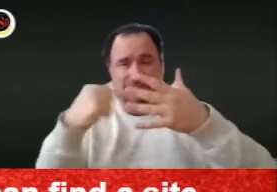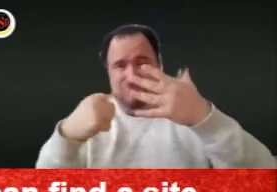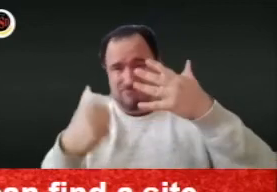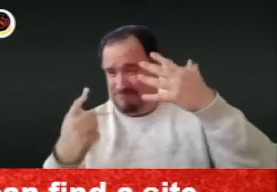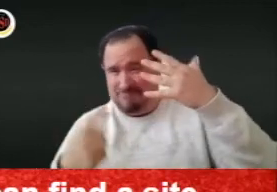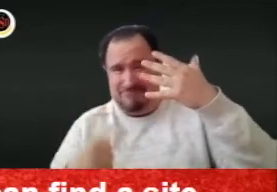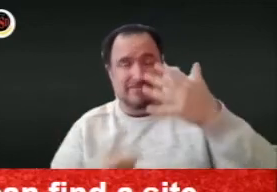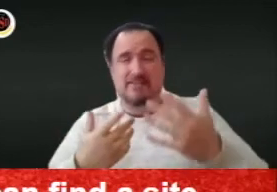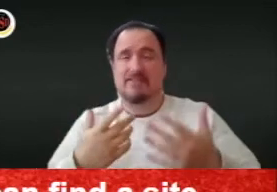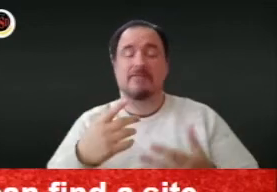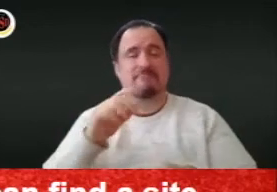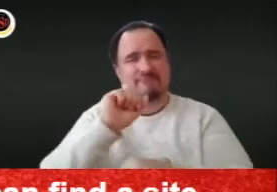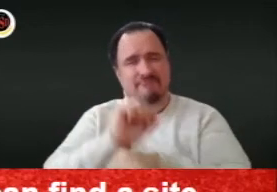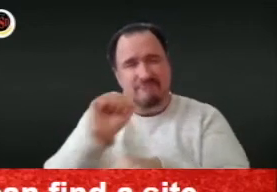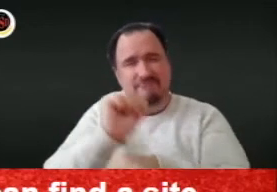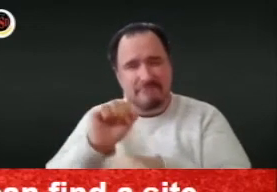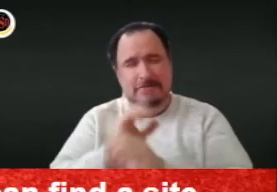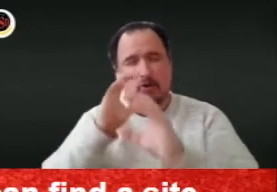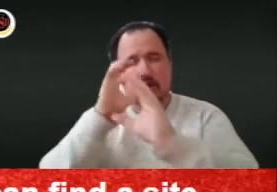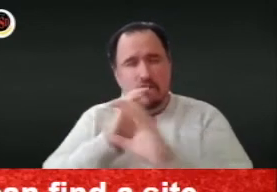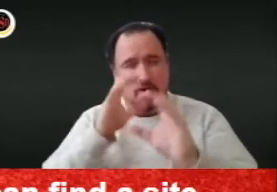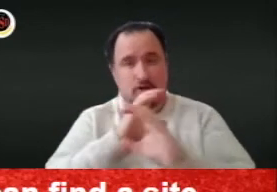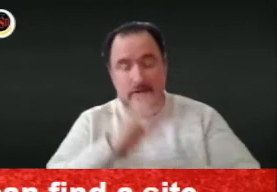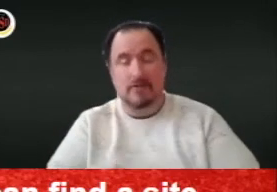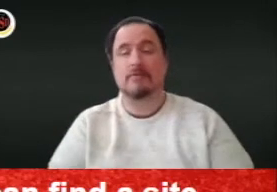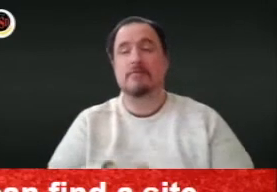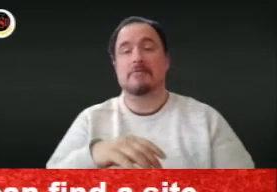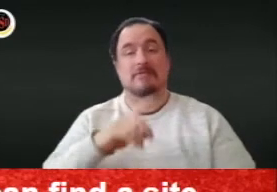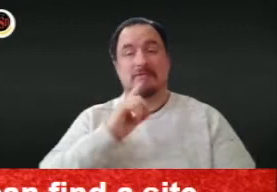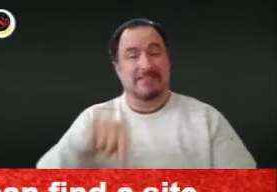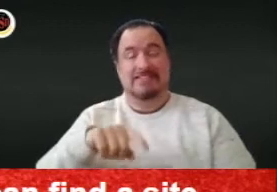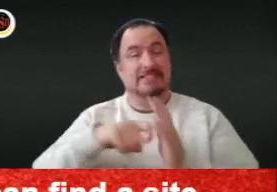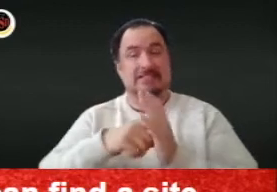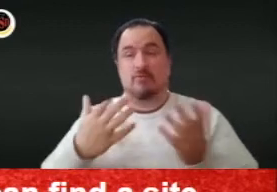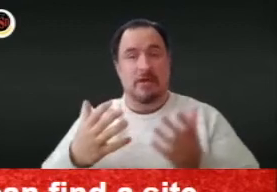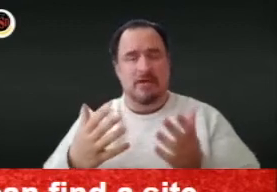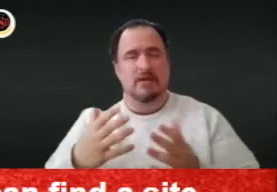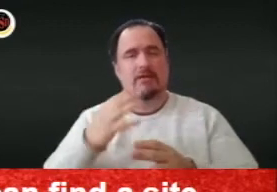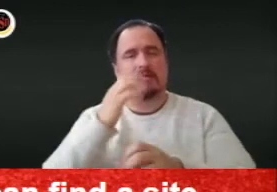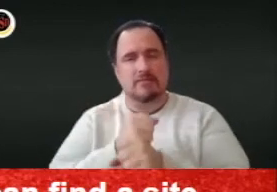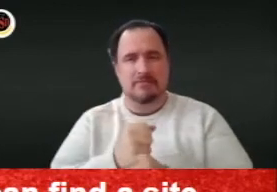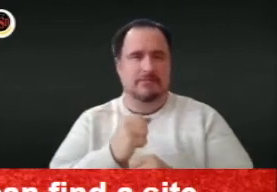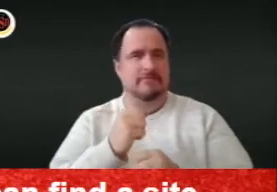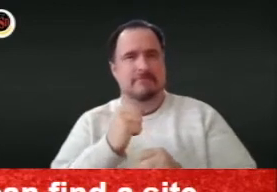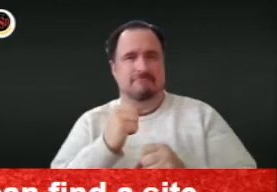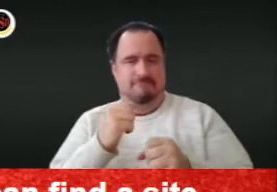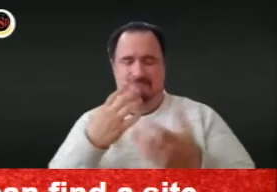officials, and a bunch of other people to help you look for these volunteer opportunities.